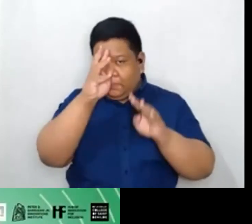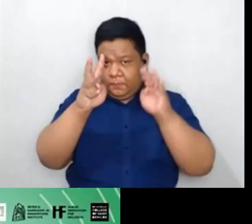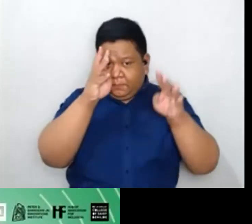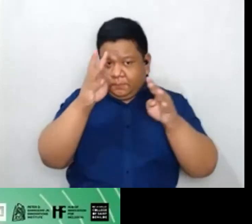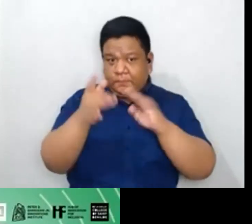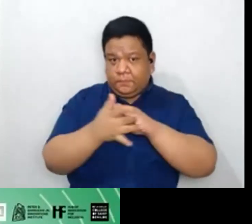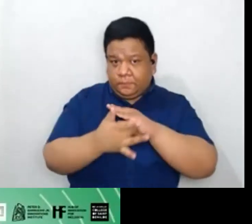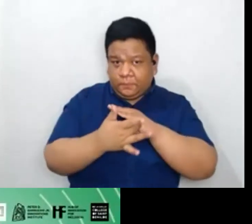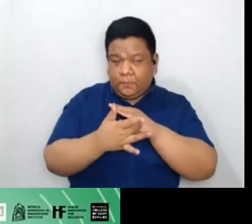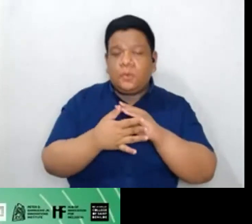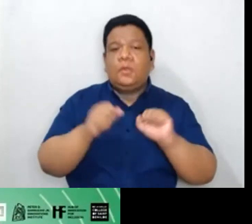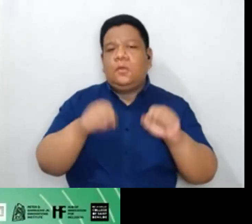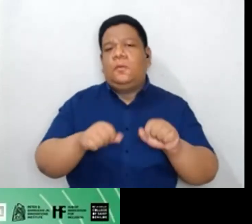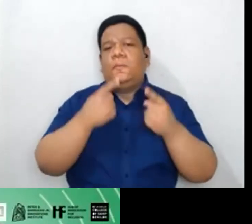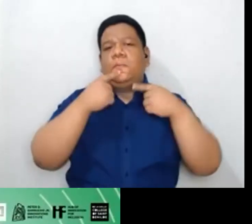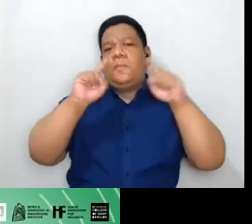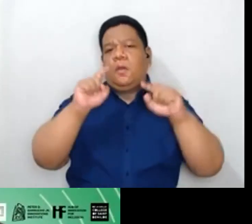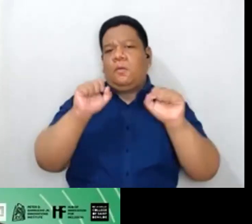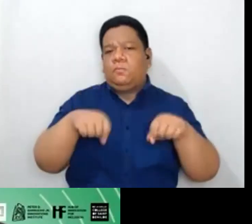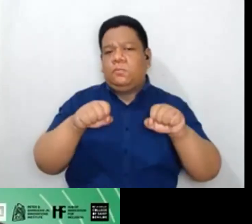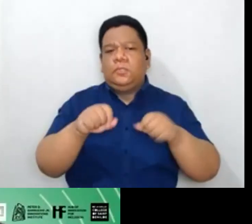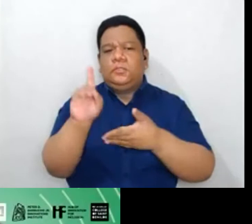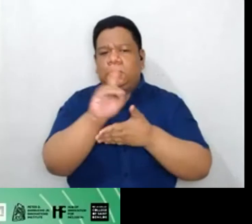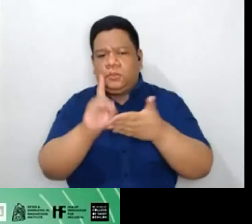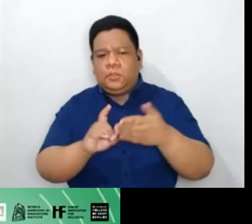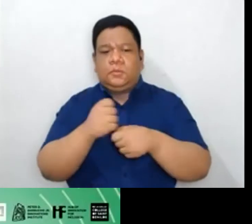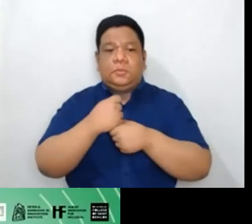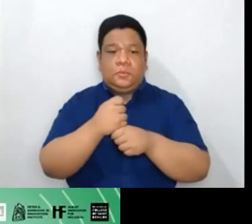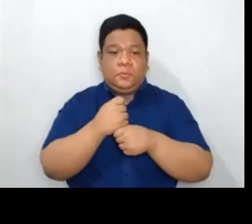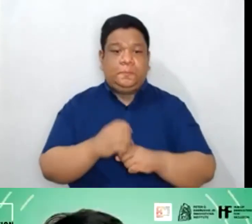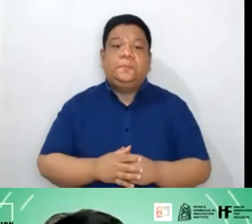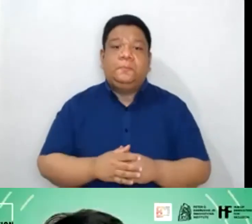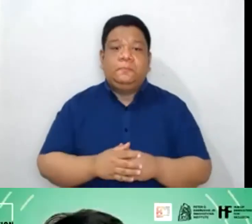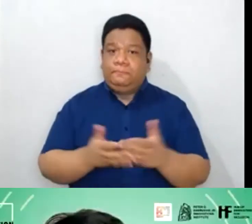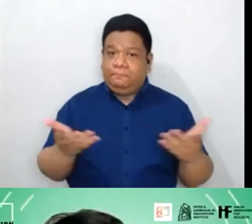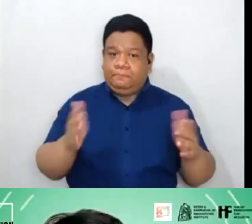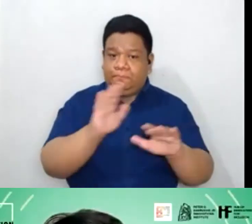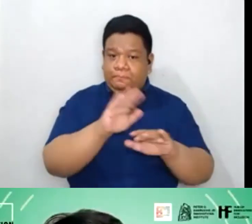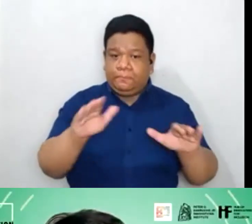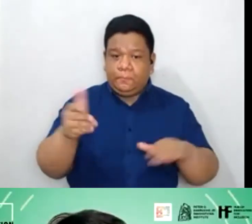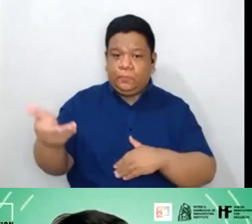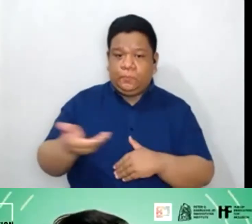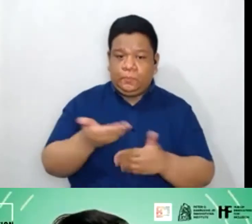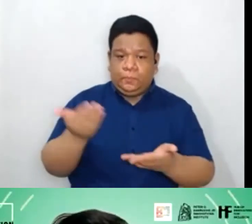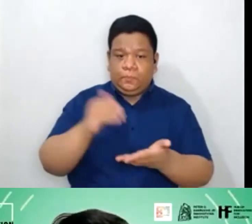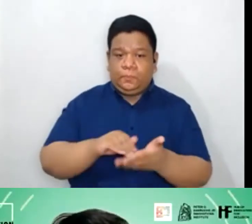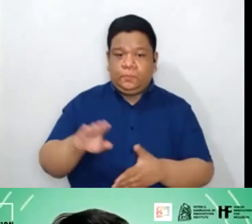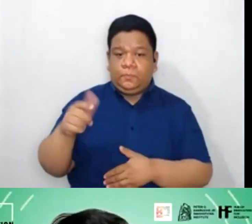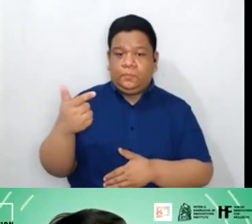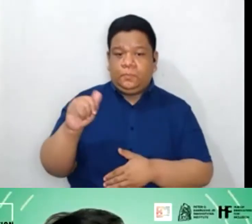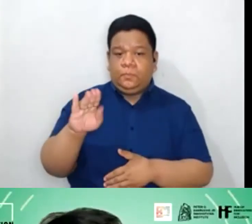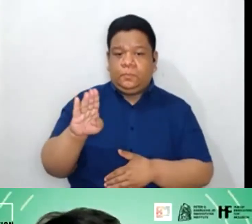it possible for anyone to design and create. Ladies and gentlemen, please welcome back Sir Gideon